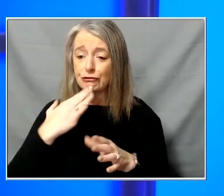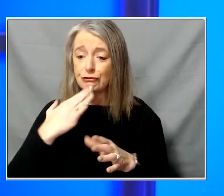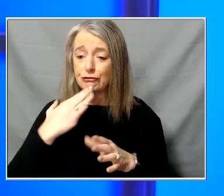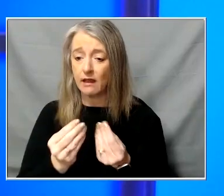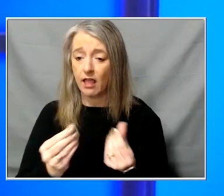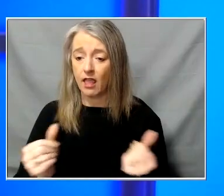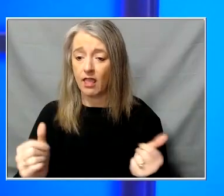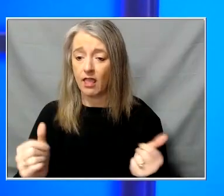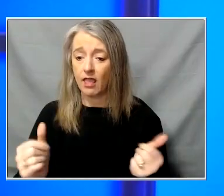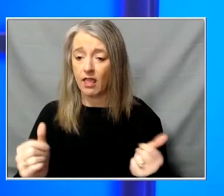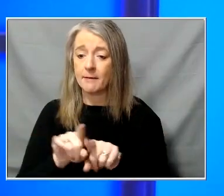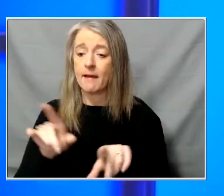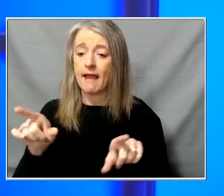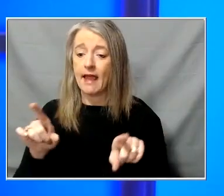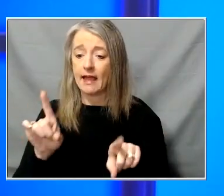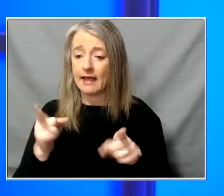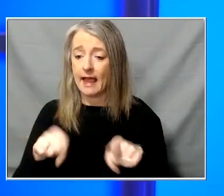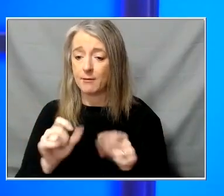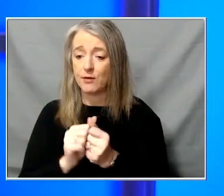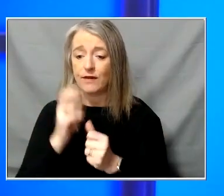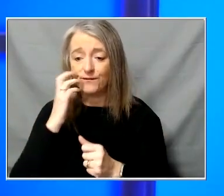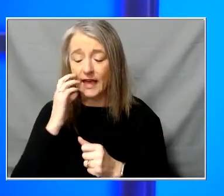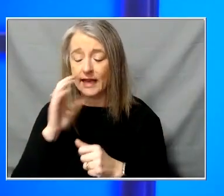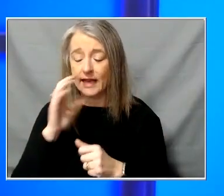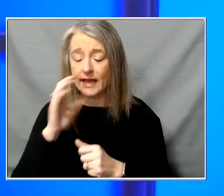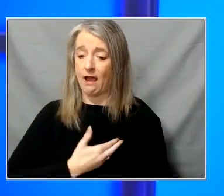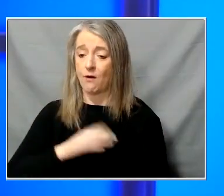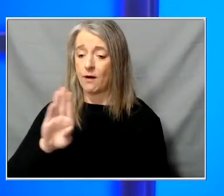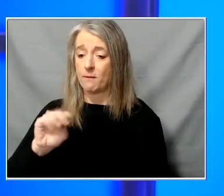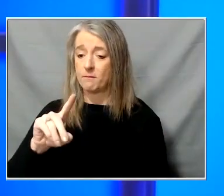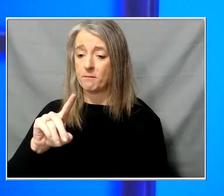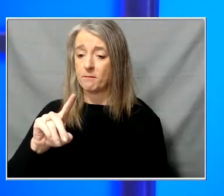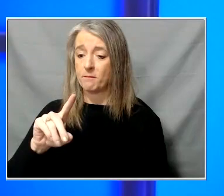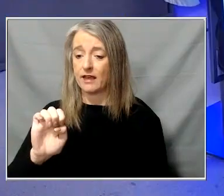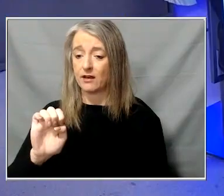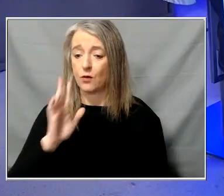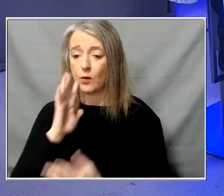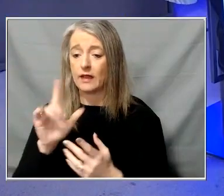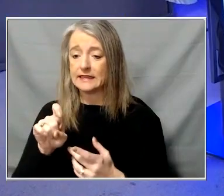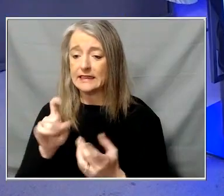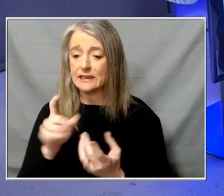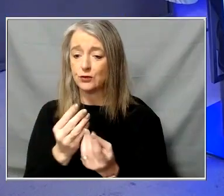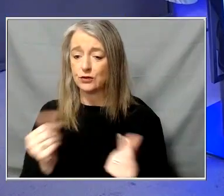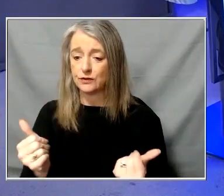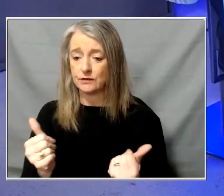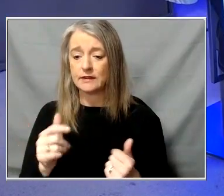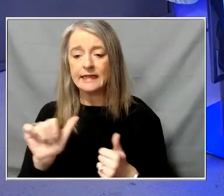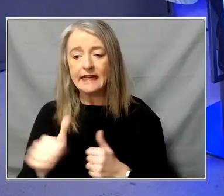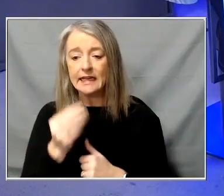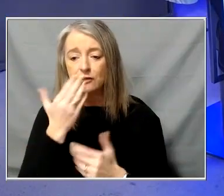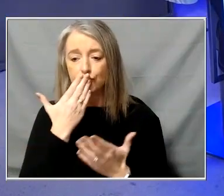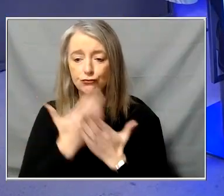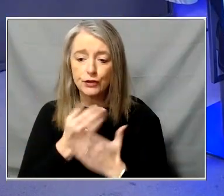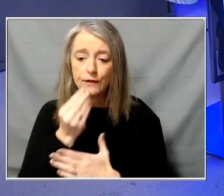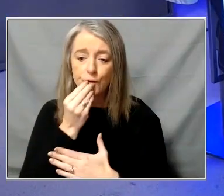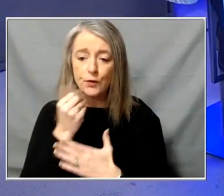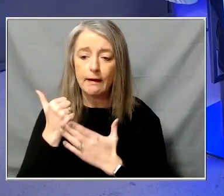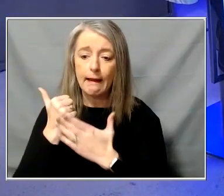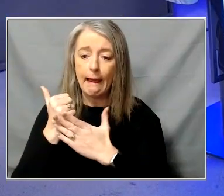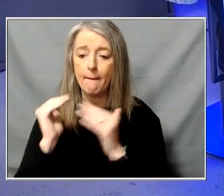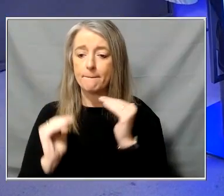fats that our bile is supposed to be dissolving. So is there any good foods that help kind of counterbalance